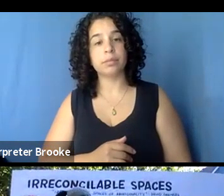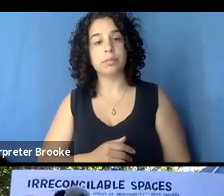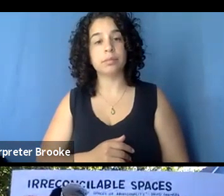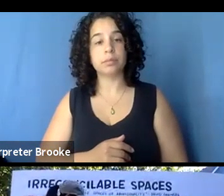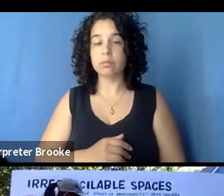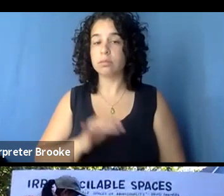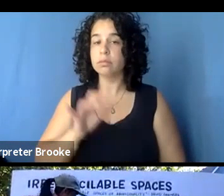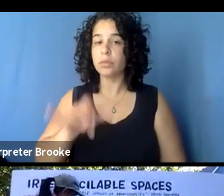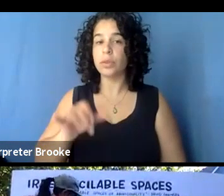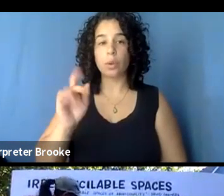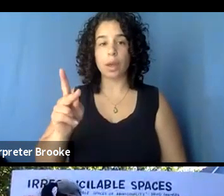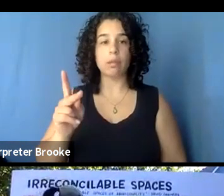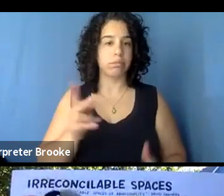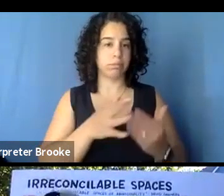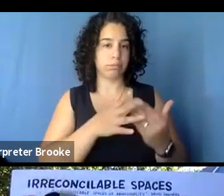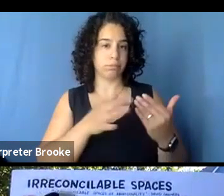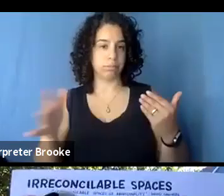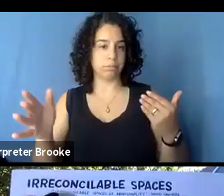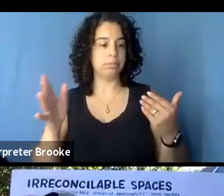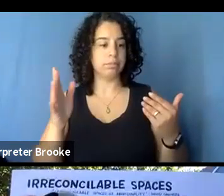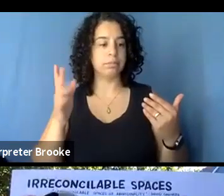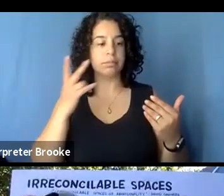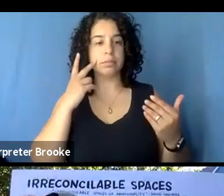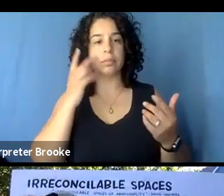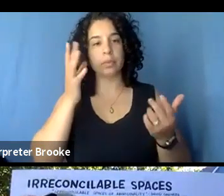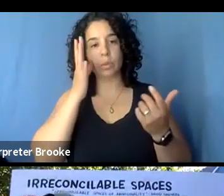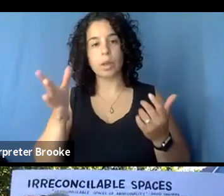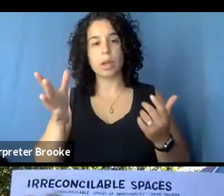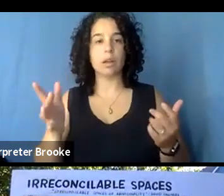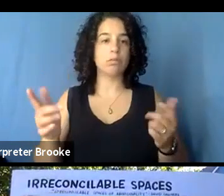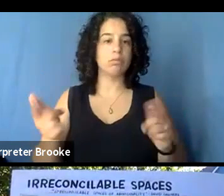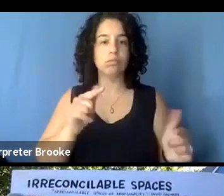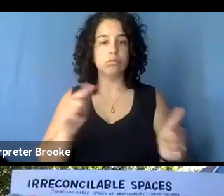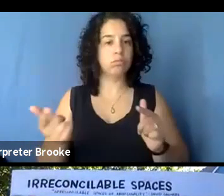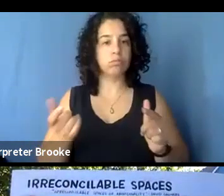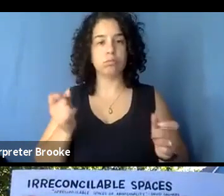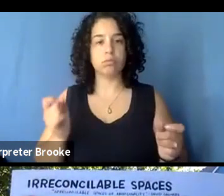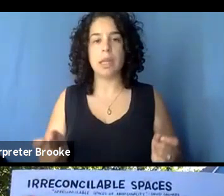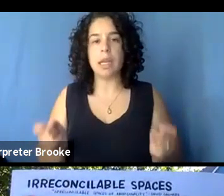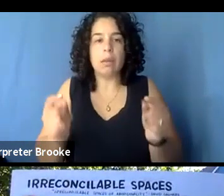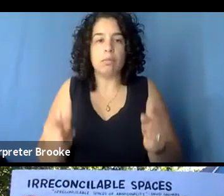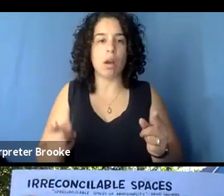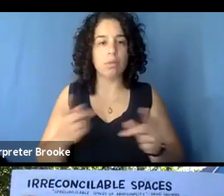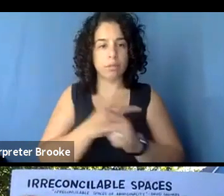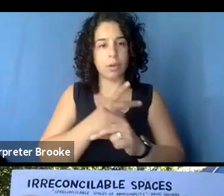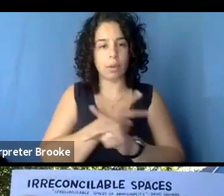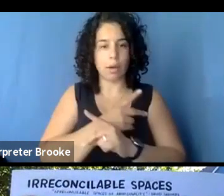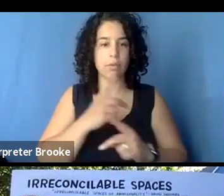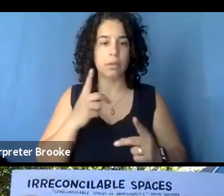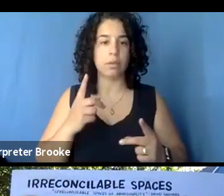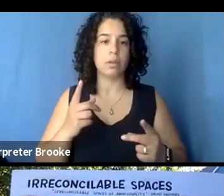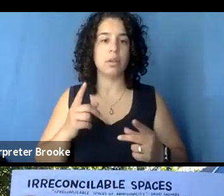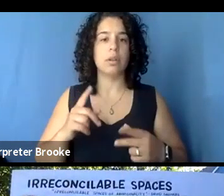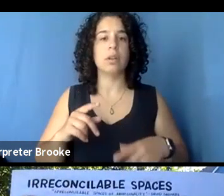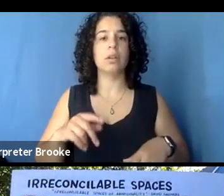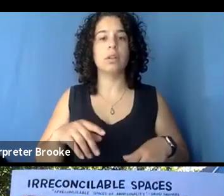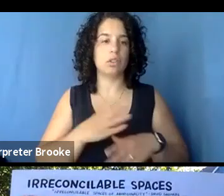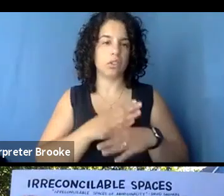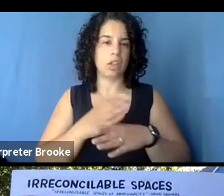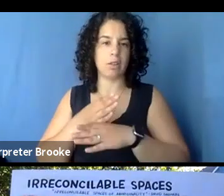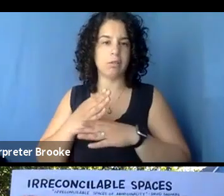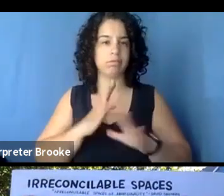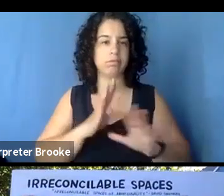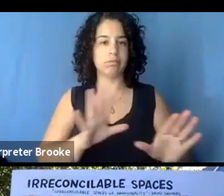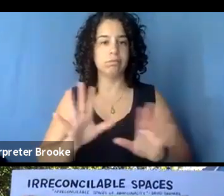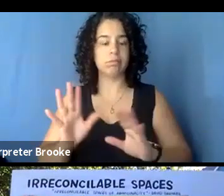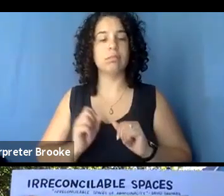Yes, and we'll go from there. We'll just improvise from there. So right now it's a sharing. If this were happening and we